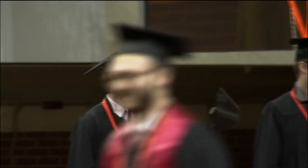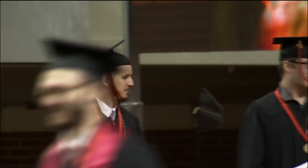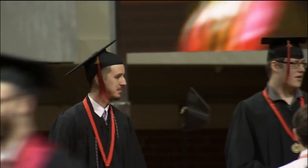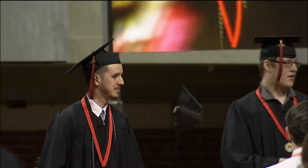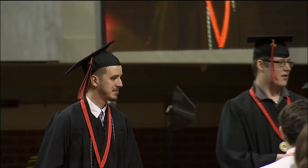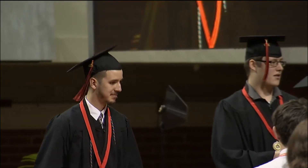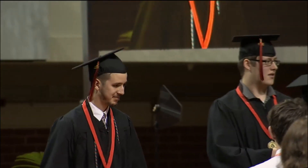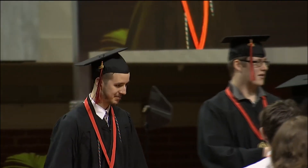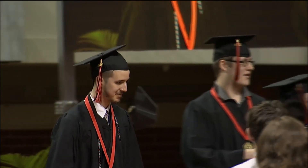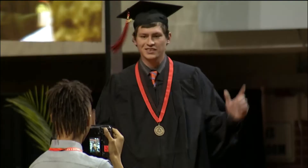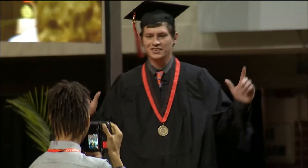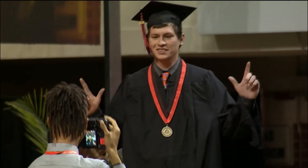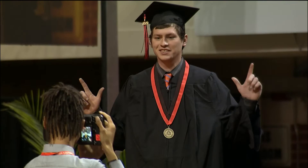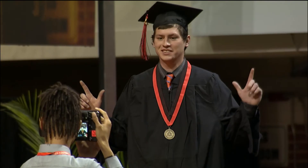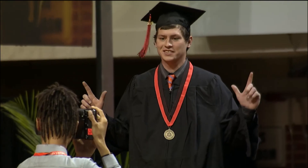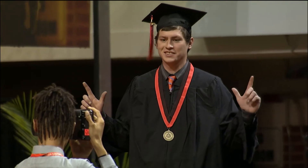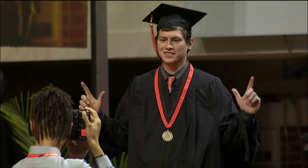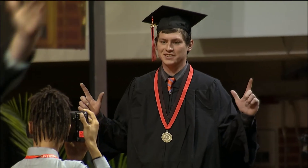Brandon Cates.